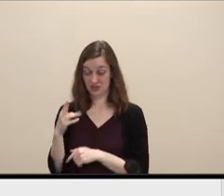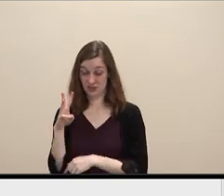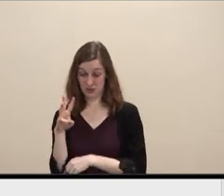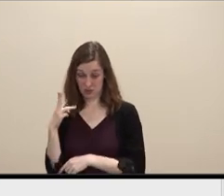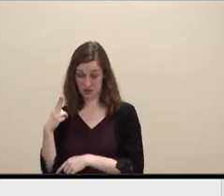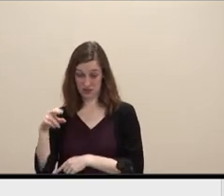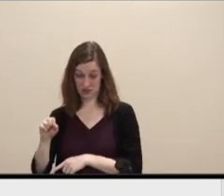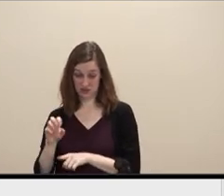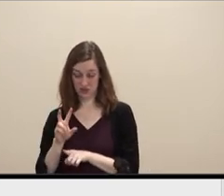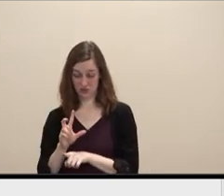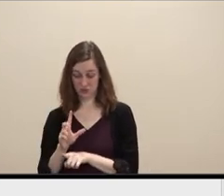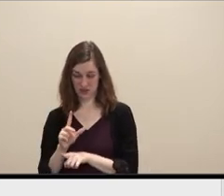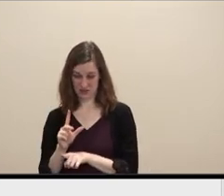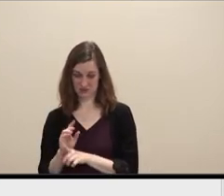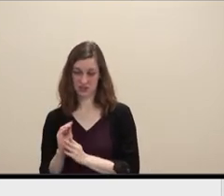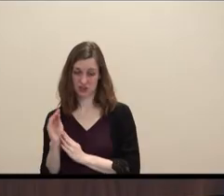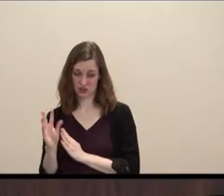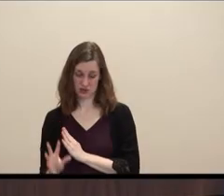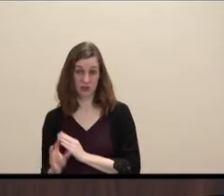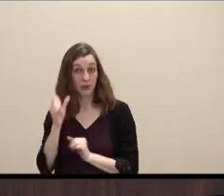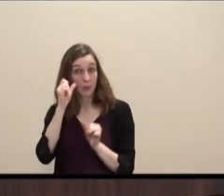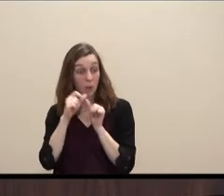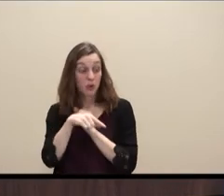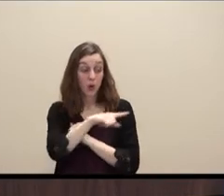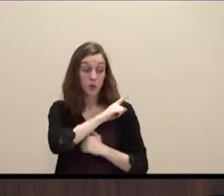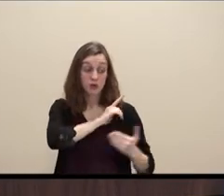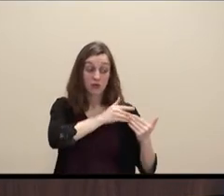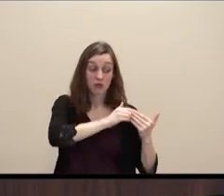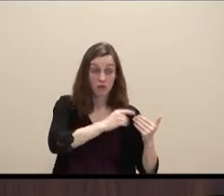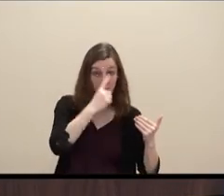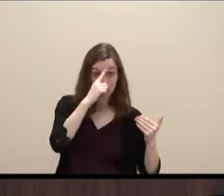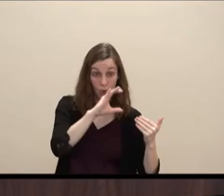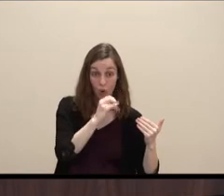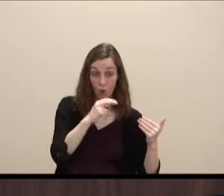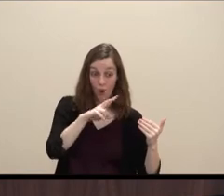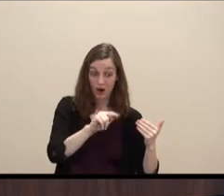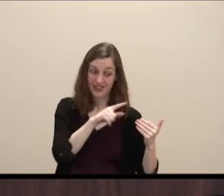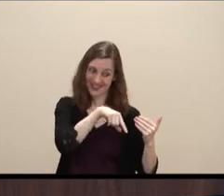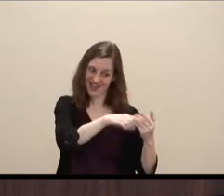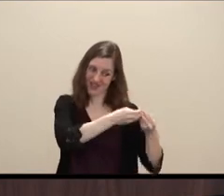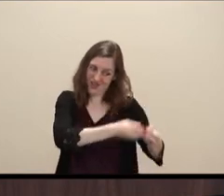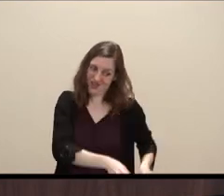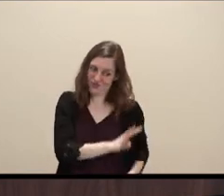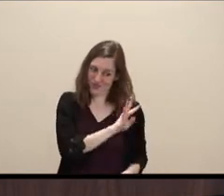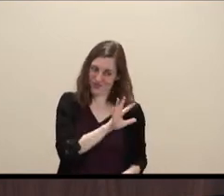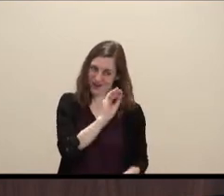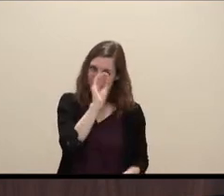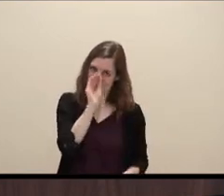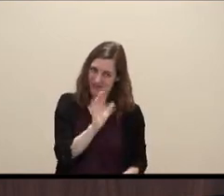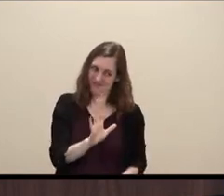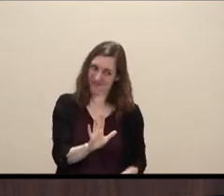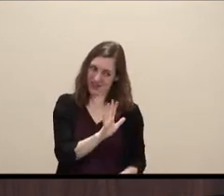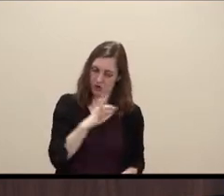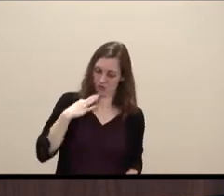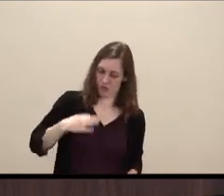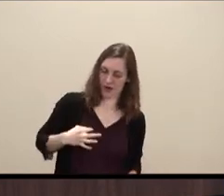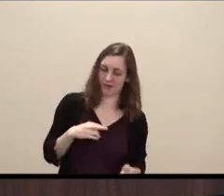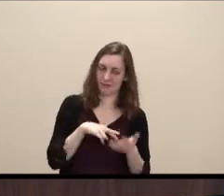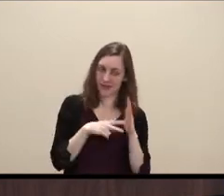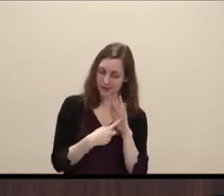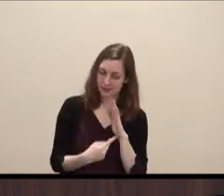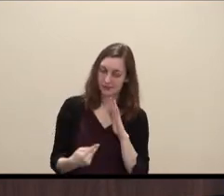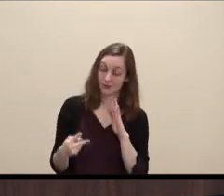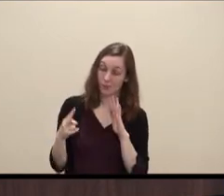on cohort, the 12th graders, a few slides back, they lost 45% of their credits. So we're